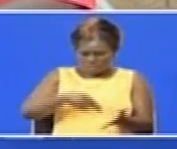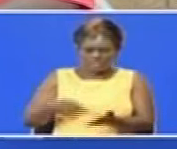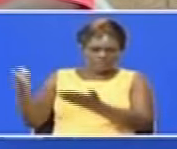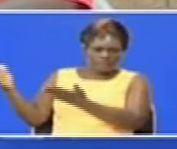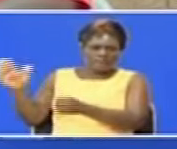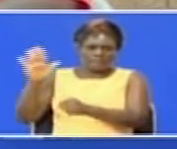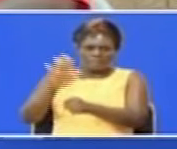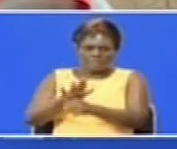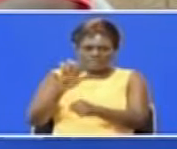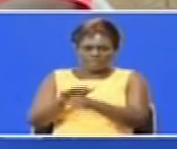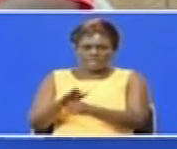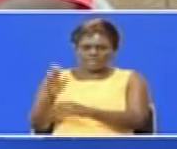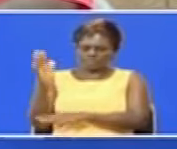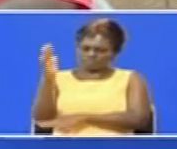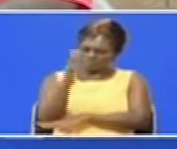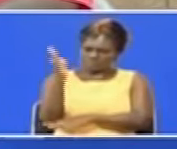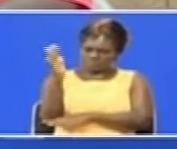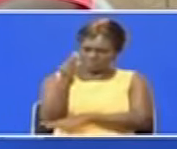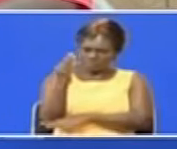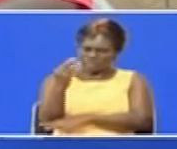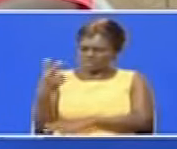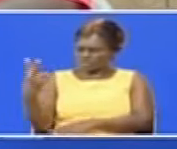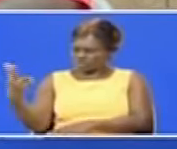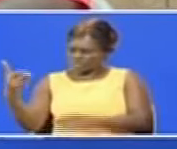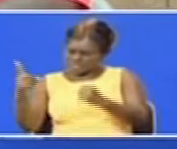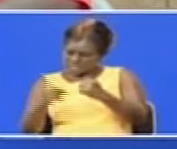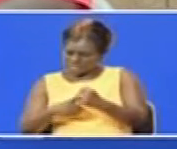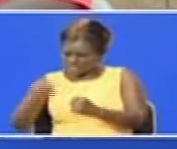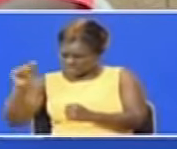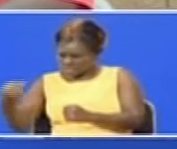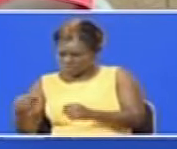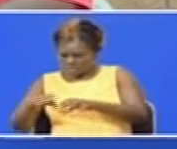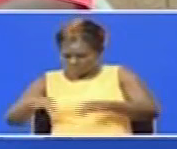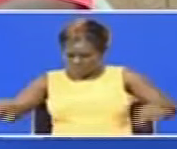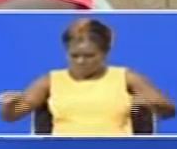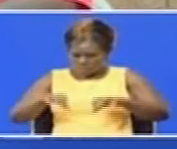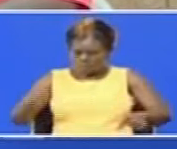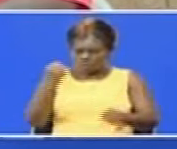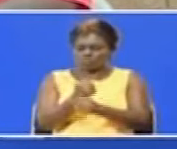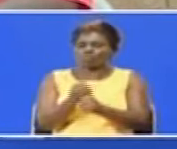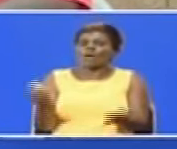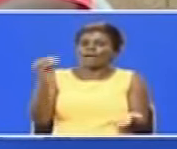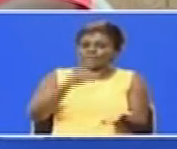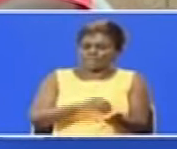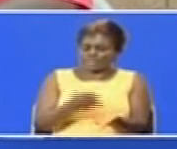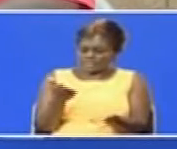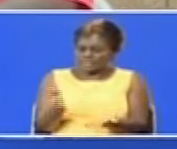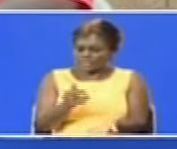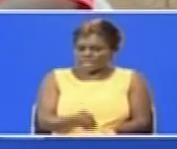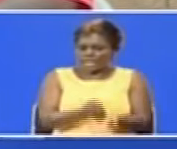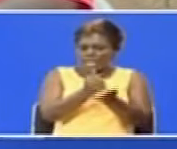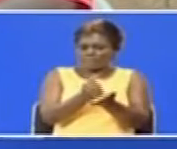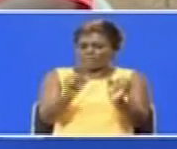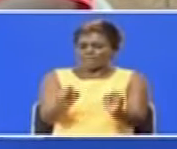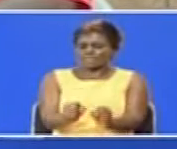a lot of trees. We've done like about 26,000 posts since inception, and that has gone a long way in saving